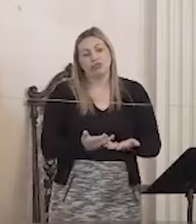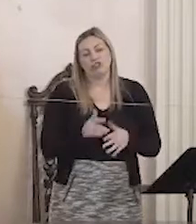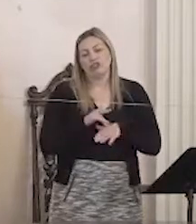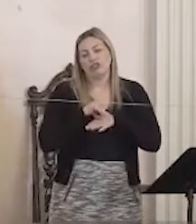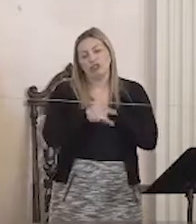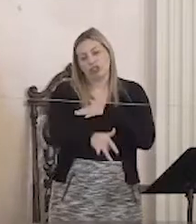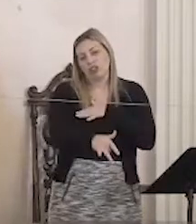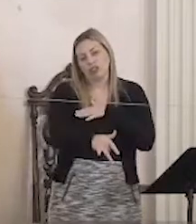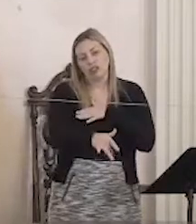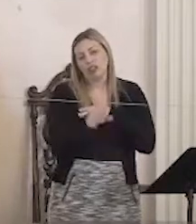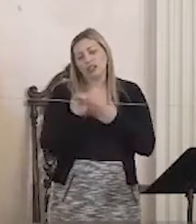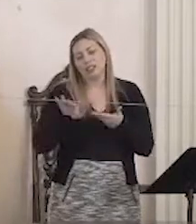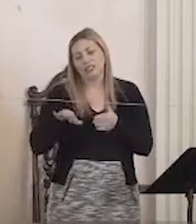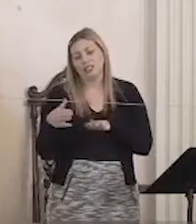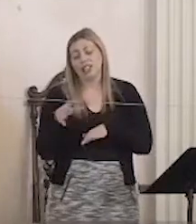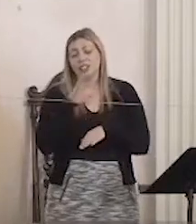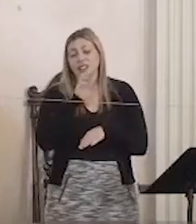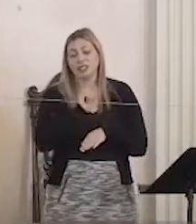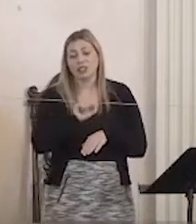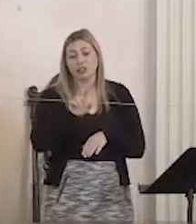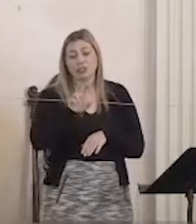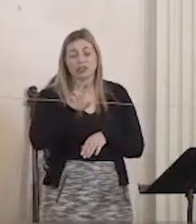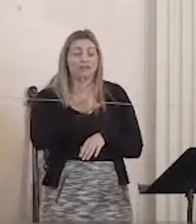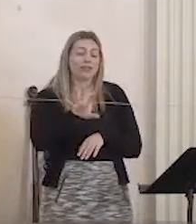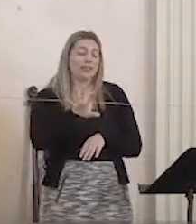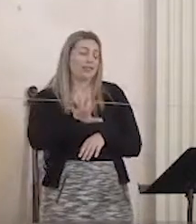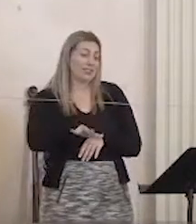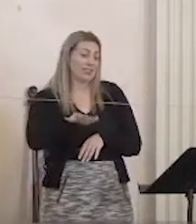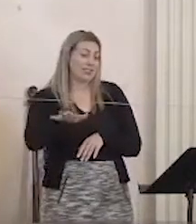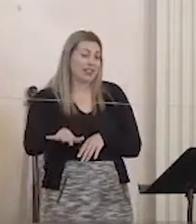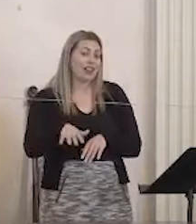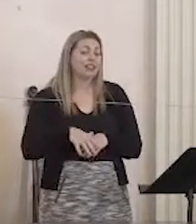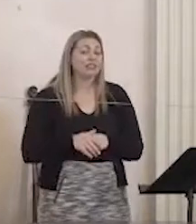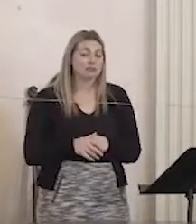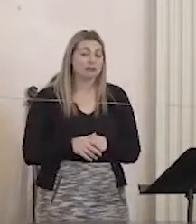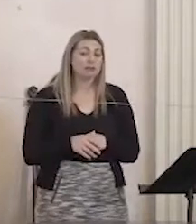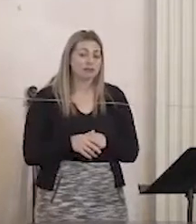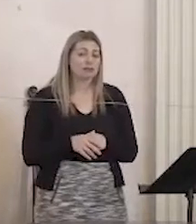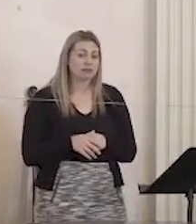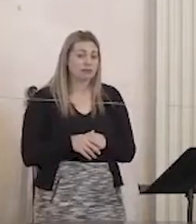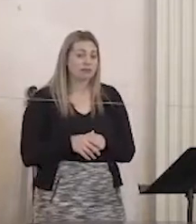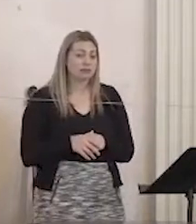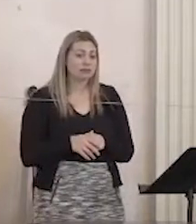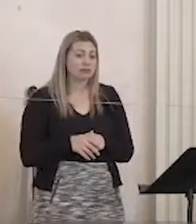prematurely and died at the age of 55.